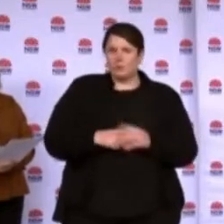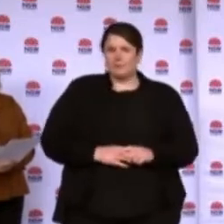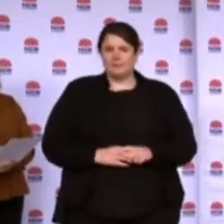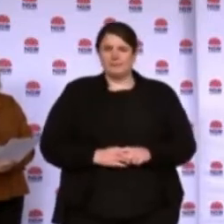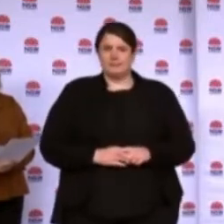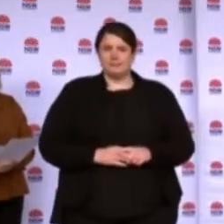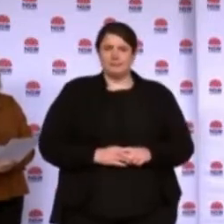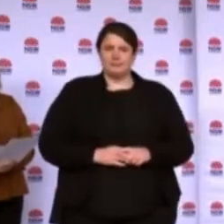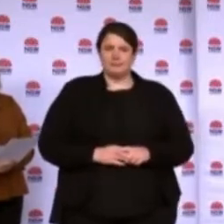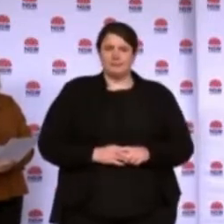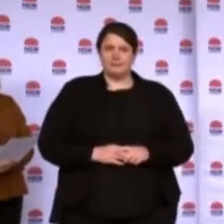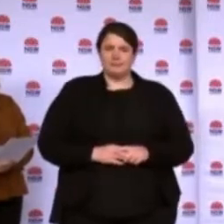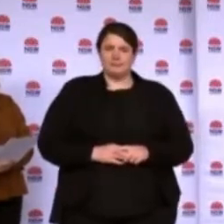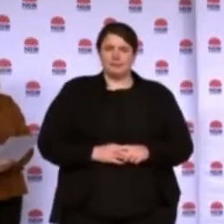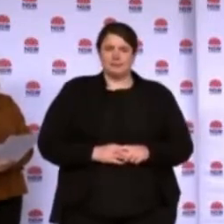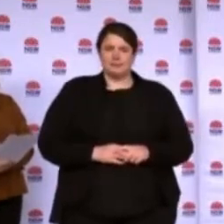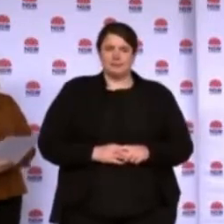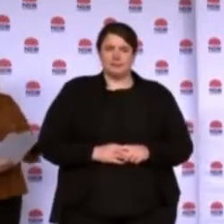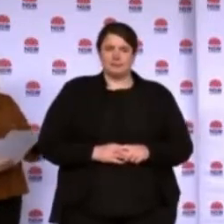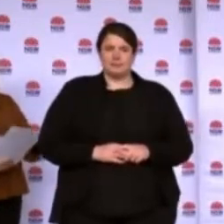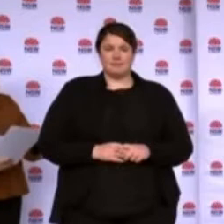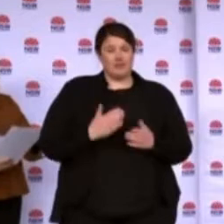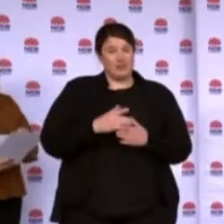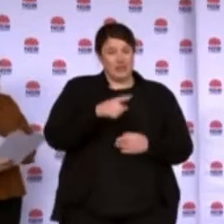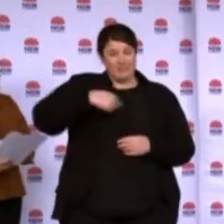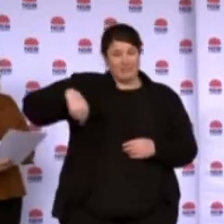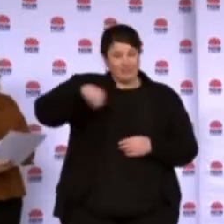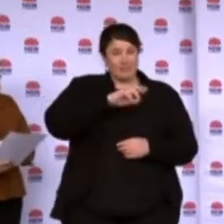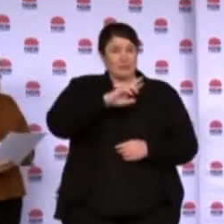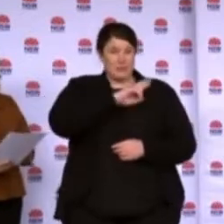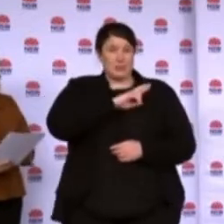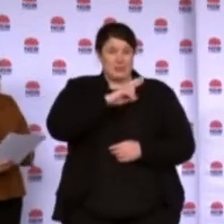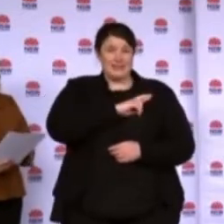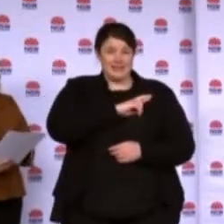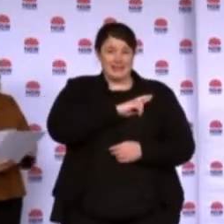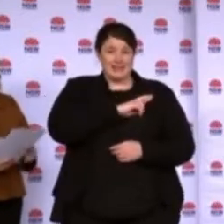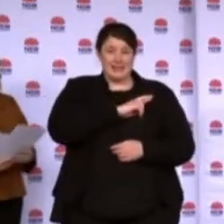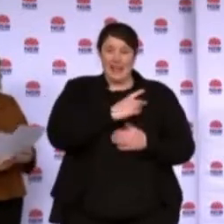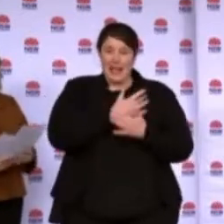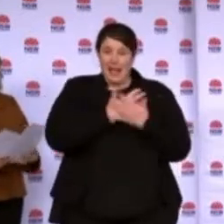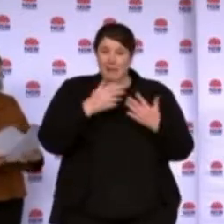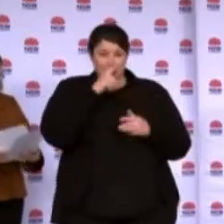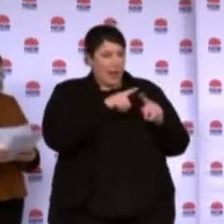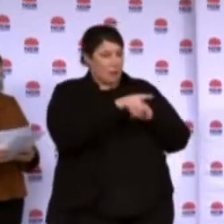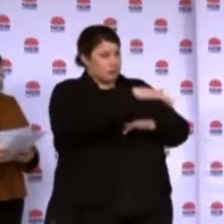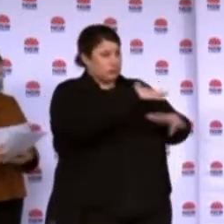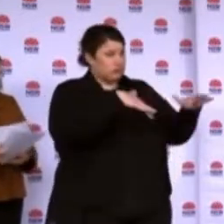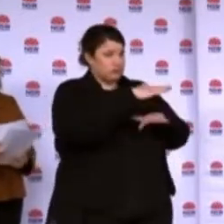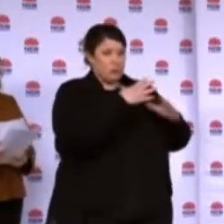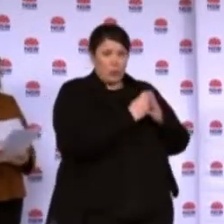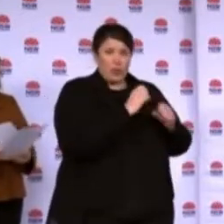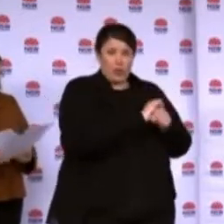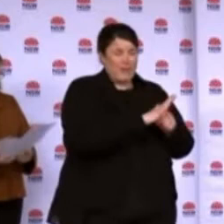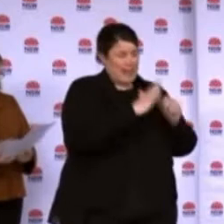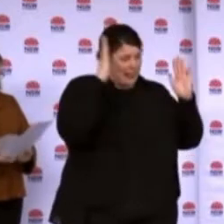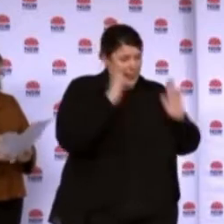stress. Again, it's up to all of us to see that number of exposures in the community go down. If you have the mildest of